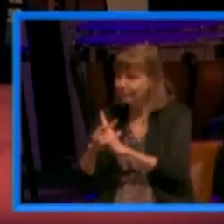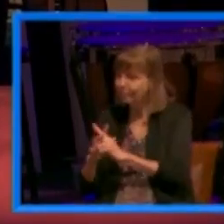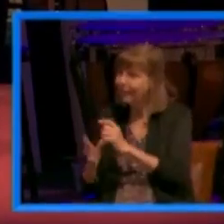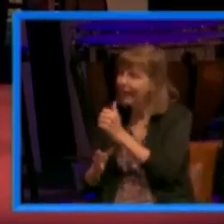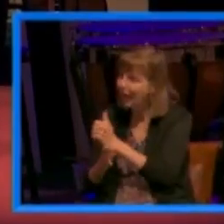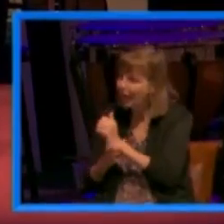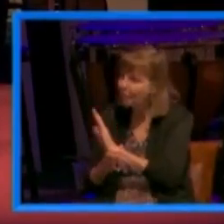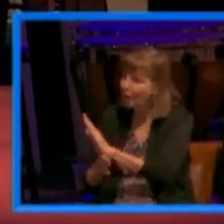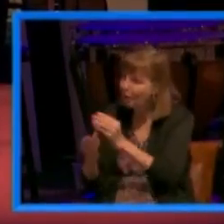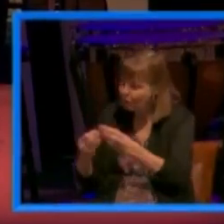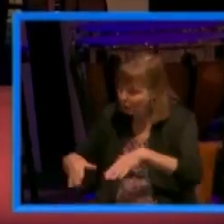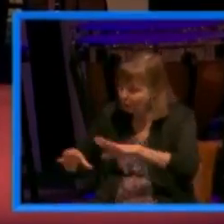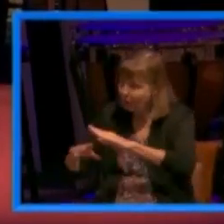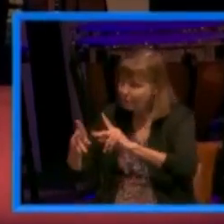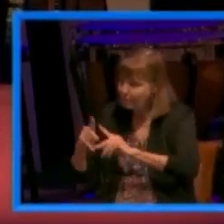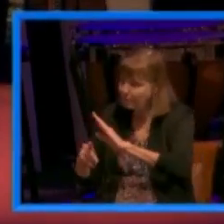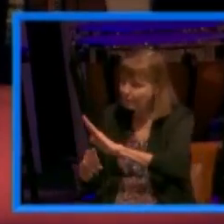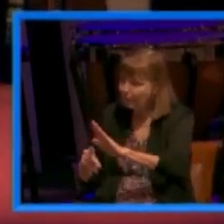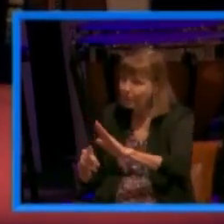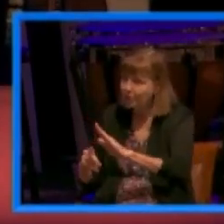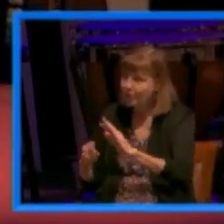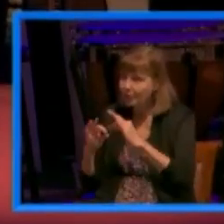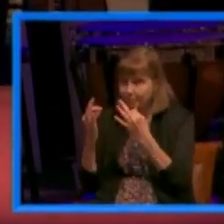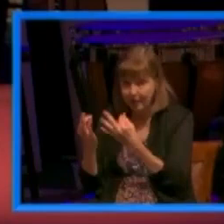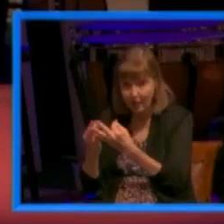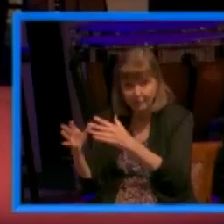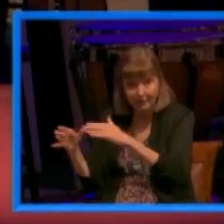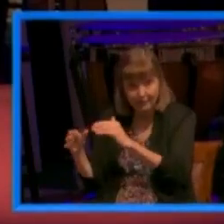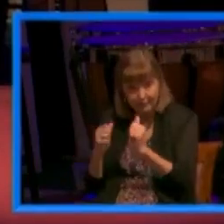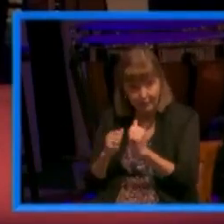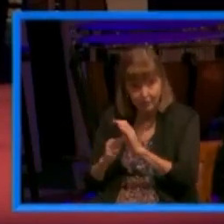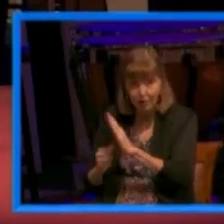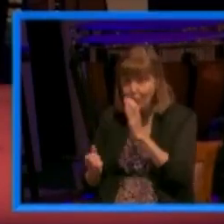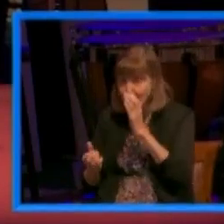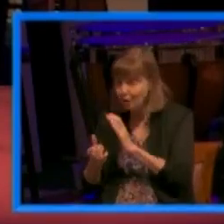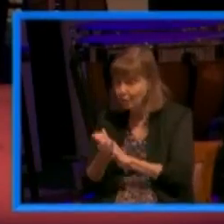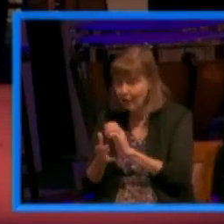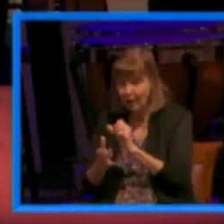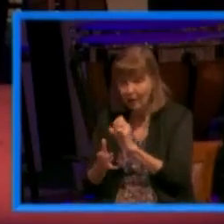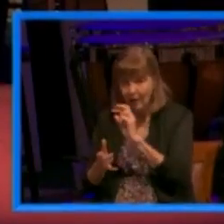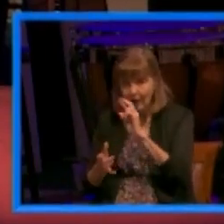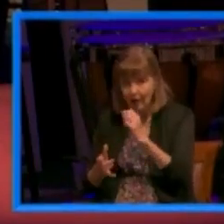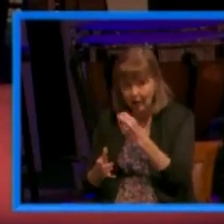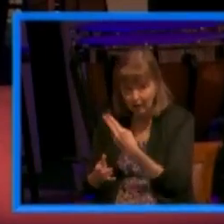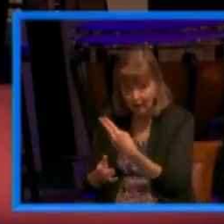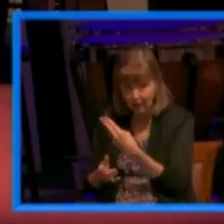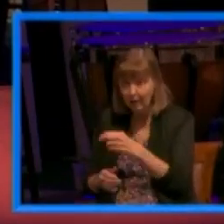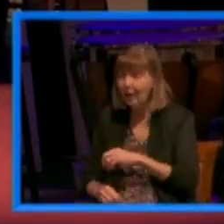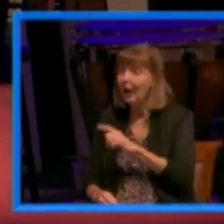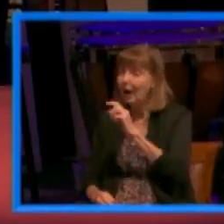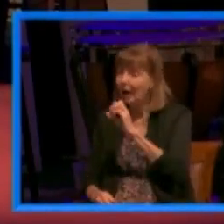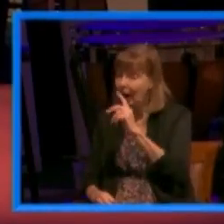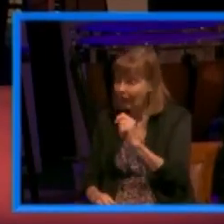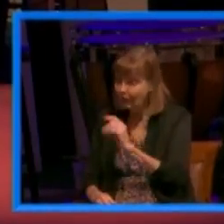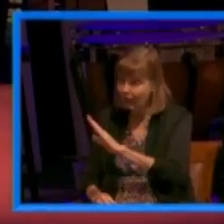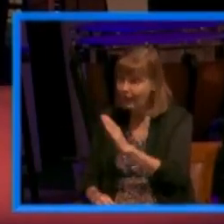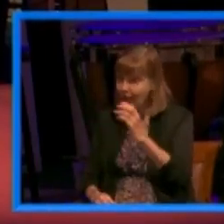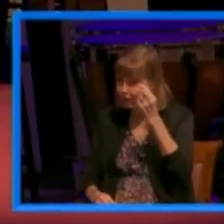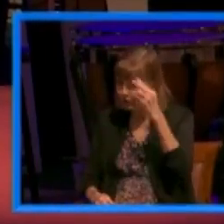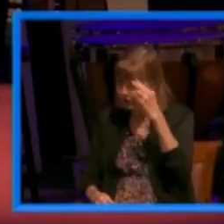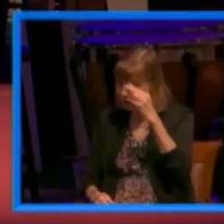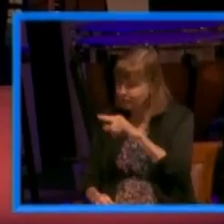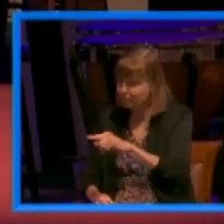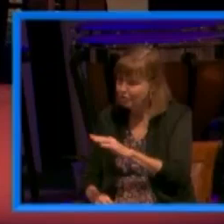your property, your family. I want you to take your wife, Sarah, Lot, your nephew, who you're raising because your brother has passed away. Take any